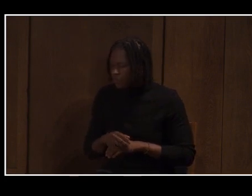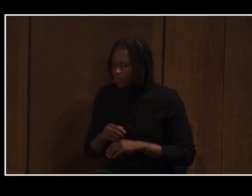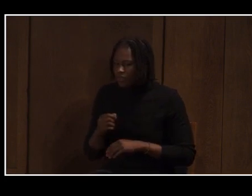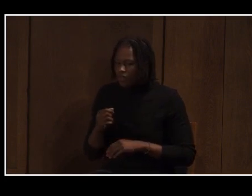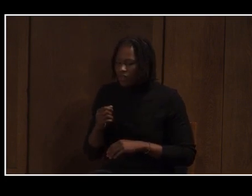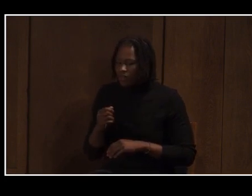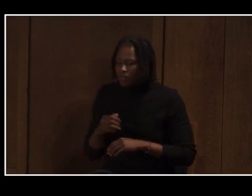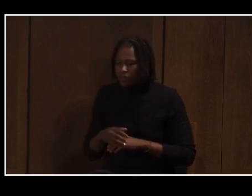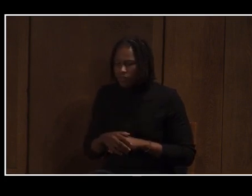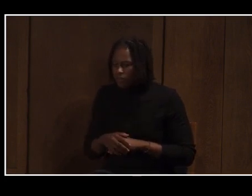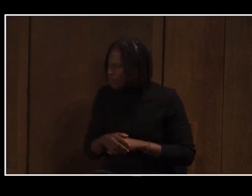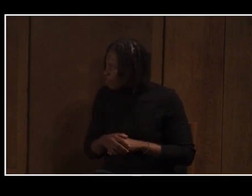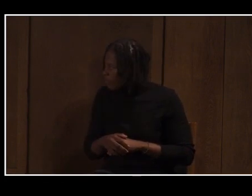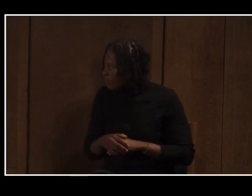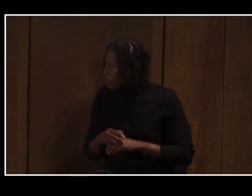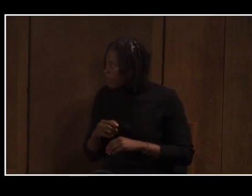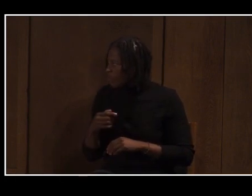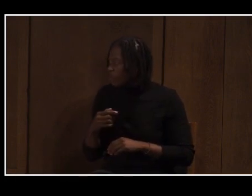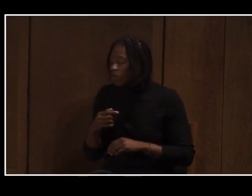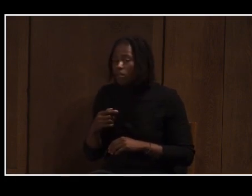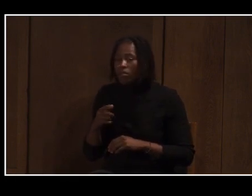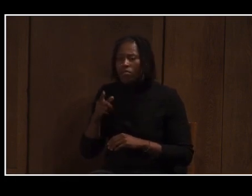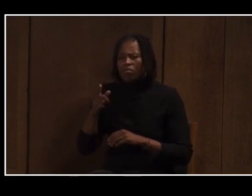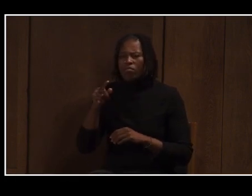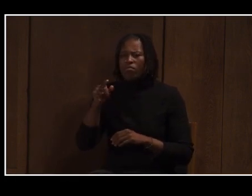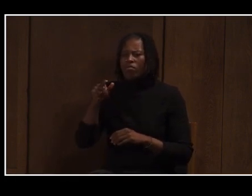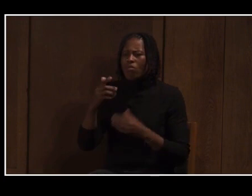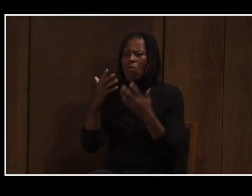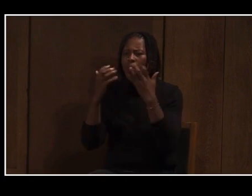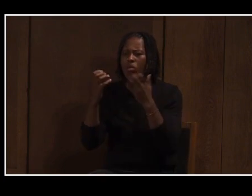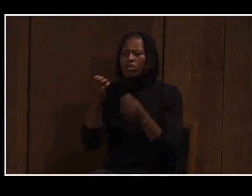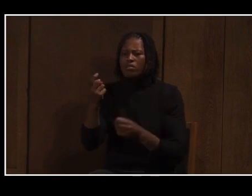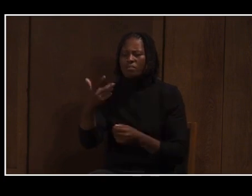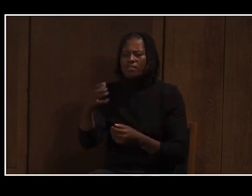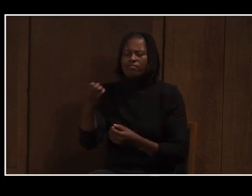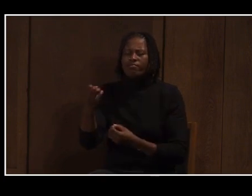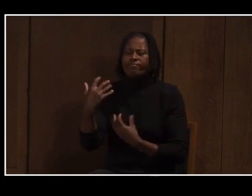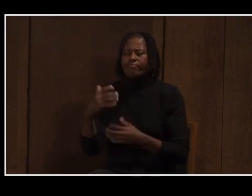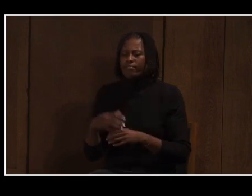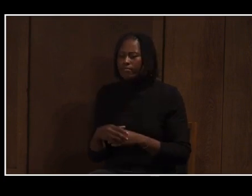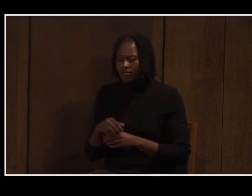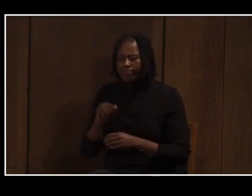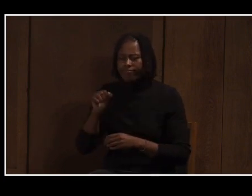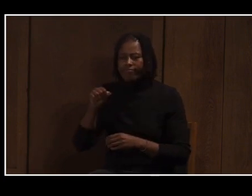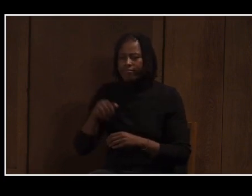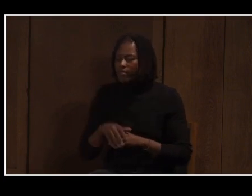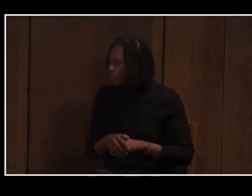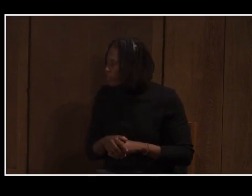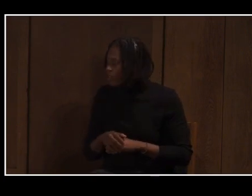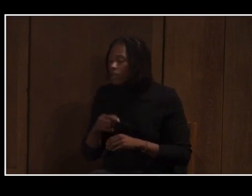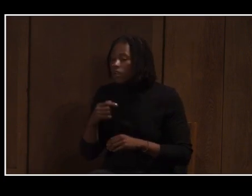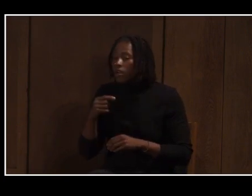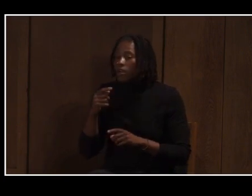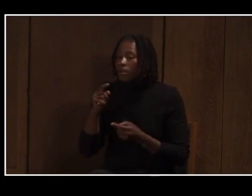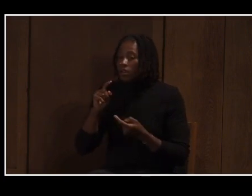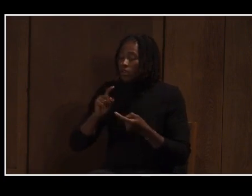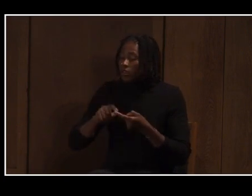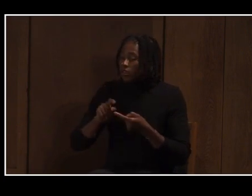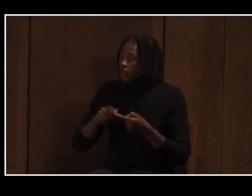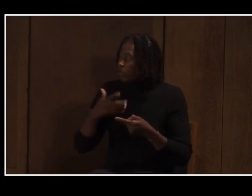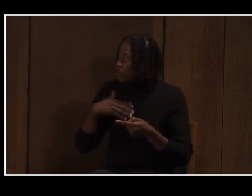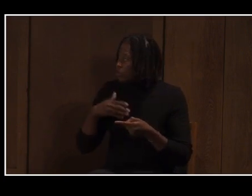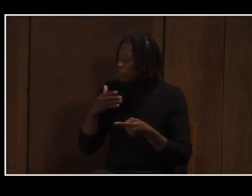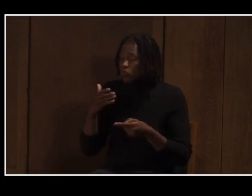things I want to talk, yes, there is. One of the things I think it's important to recognize, particularly from